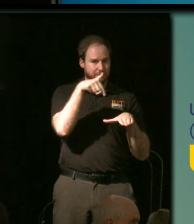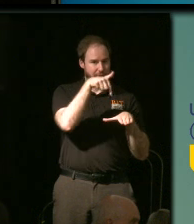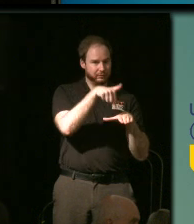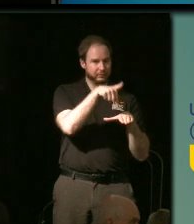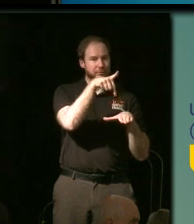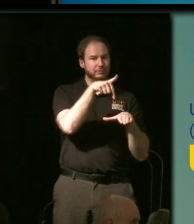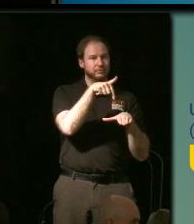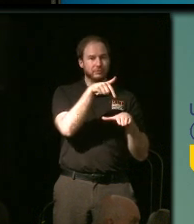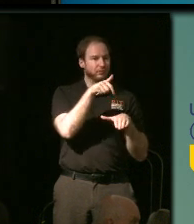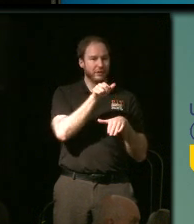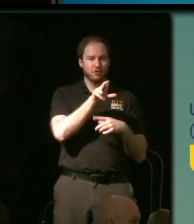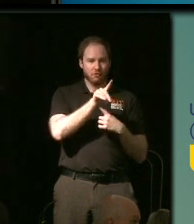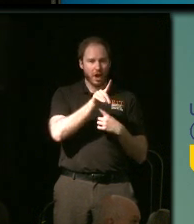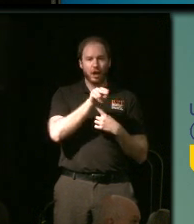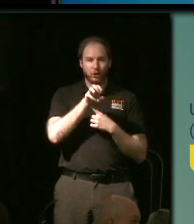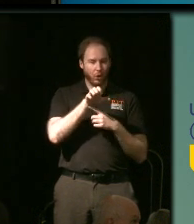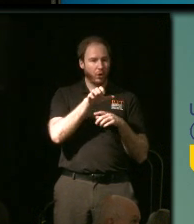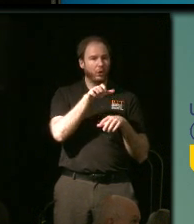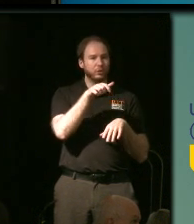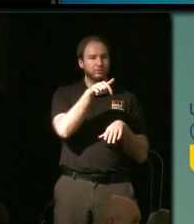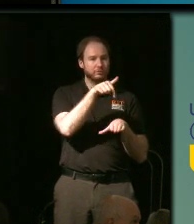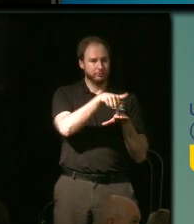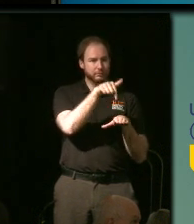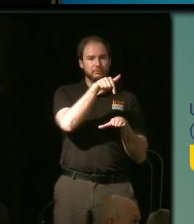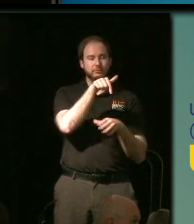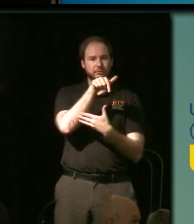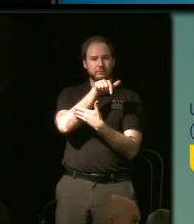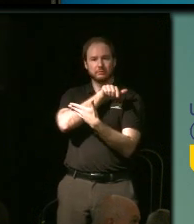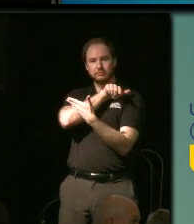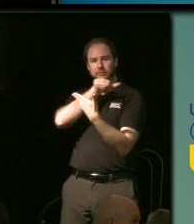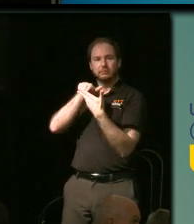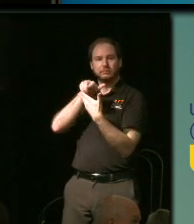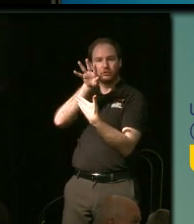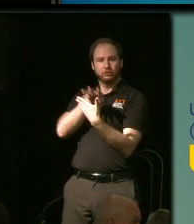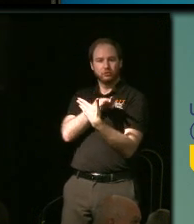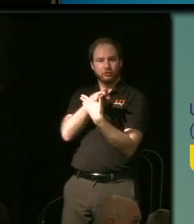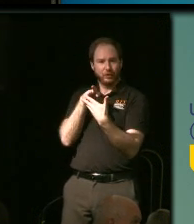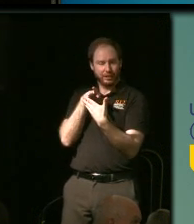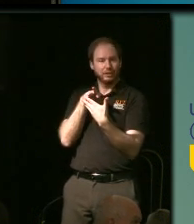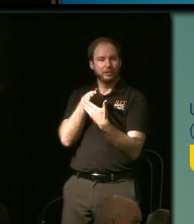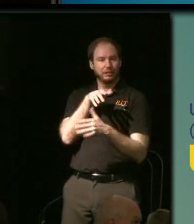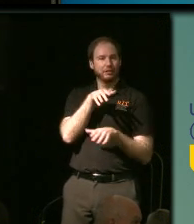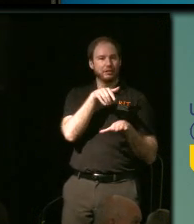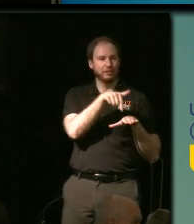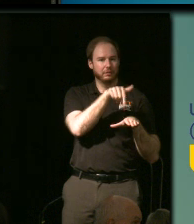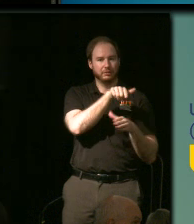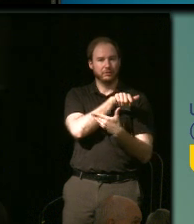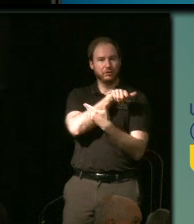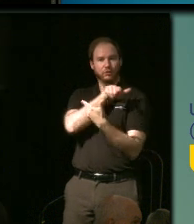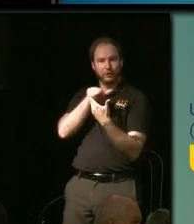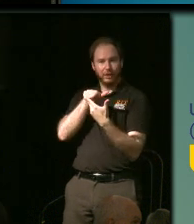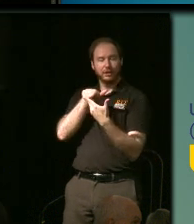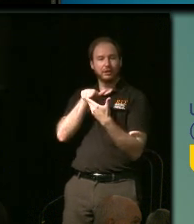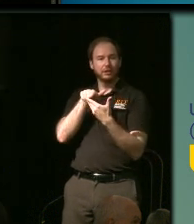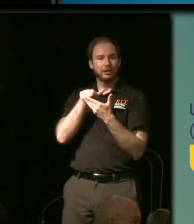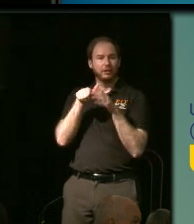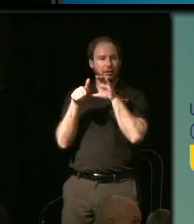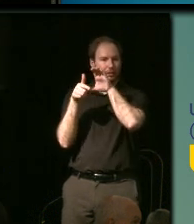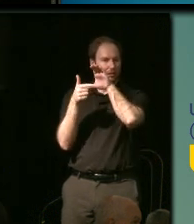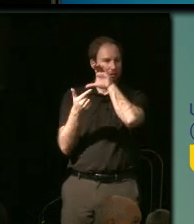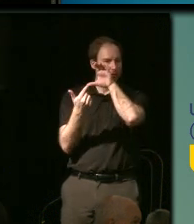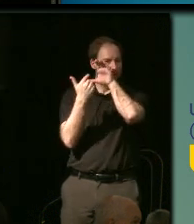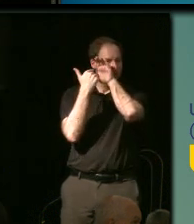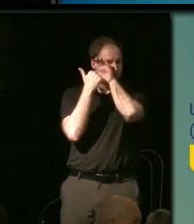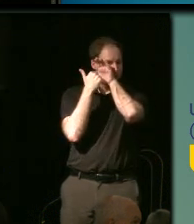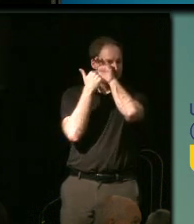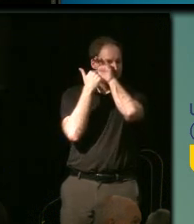at a time, put them into a little grid that we print on a 3D grid, slip it underneath the retina, in the middle